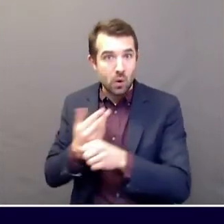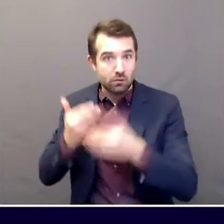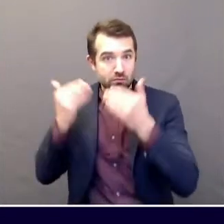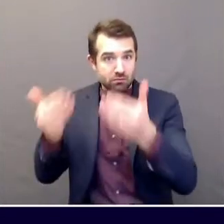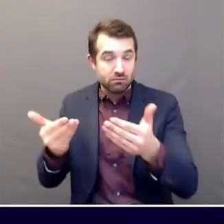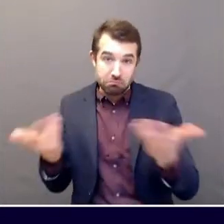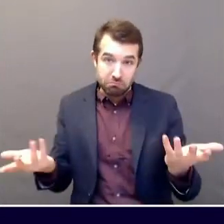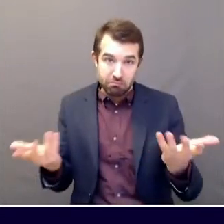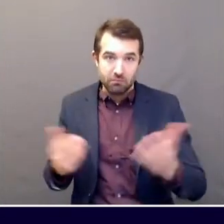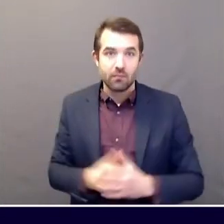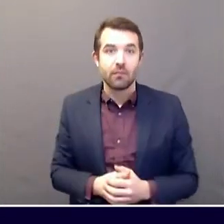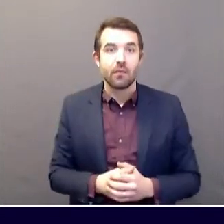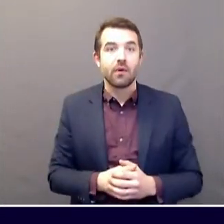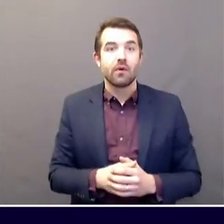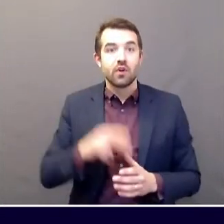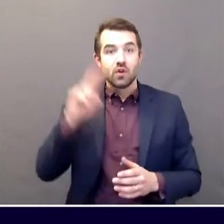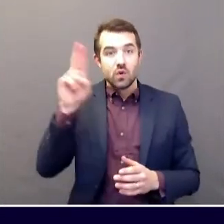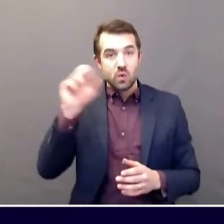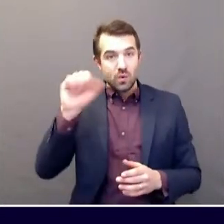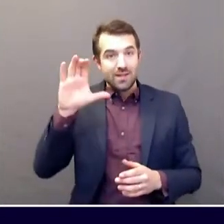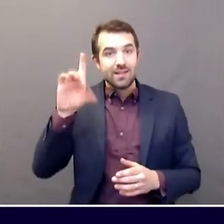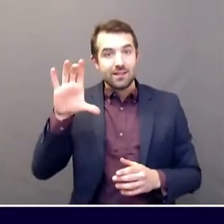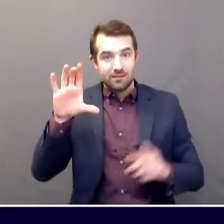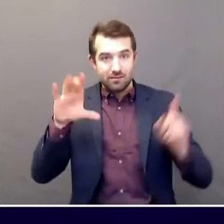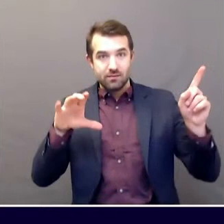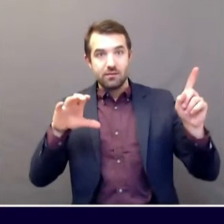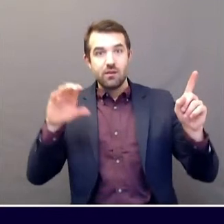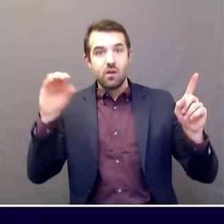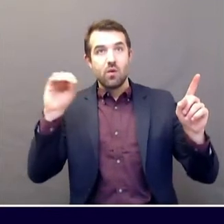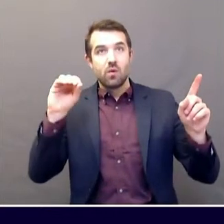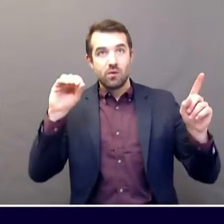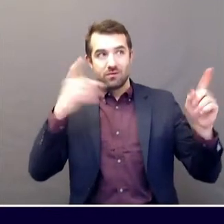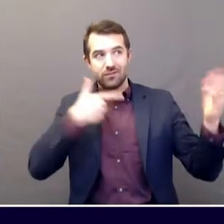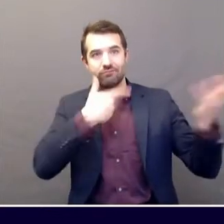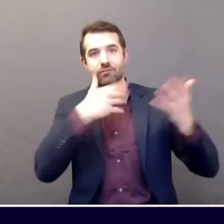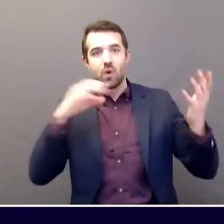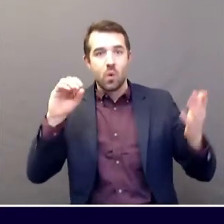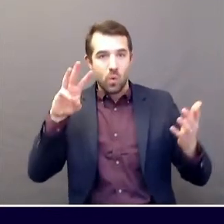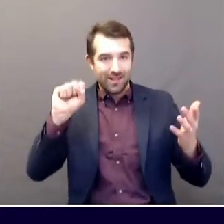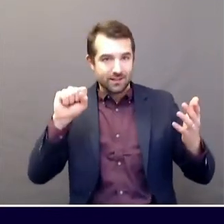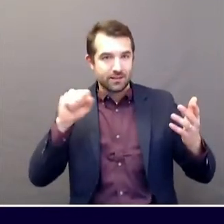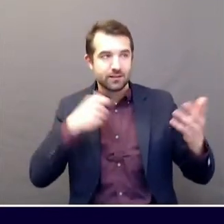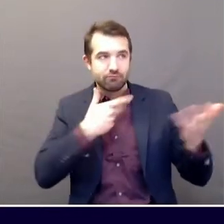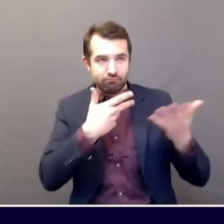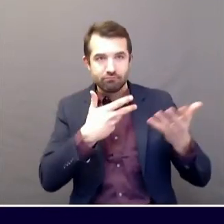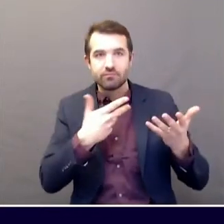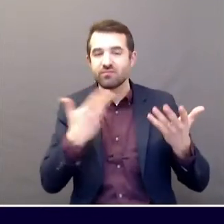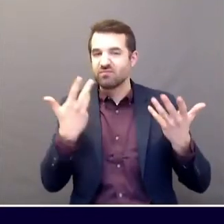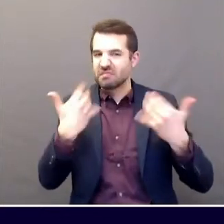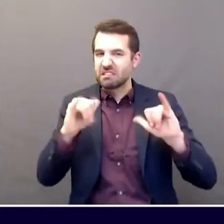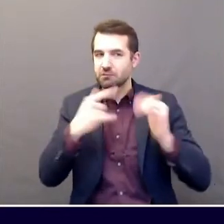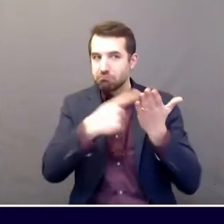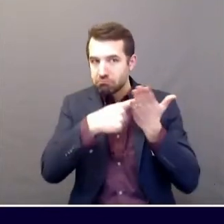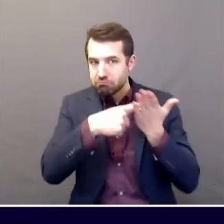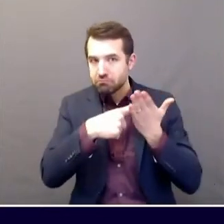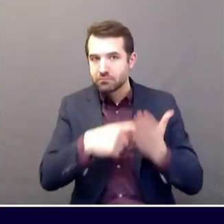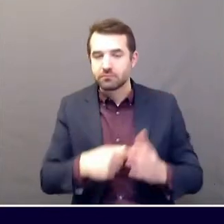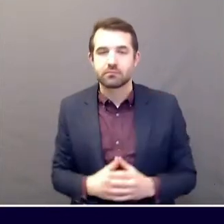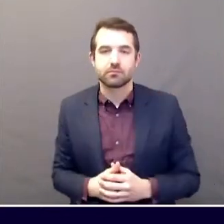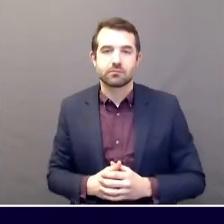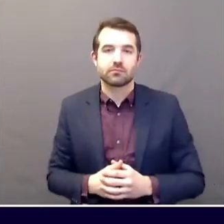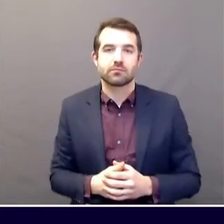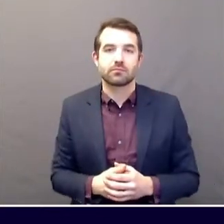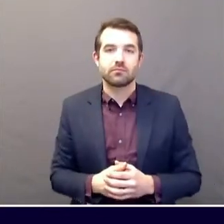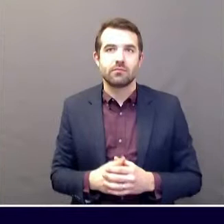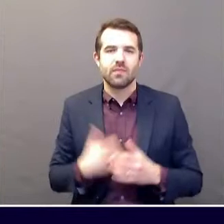Speed. Okay. And then Commissioner Lambrou had mentioned a clinic in the Lewiston area specifically aiming at vaccinating